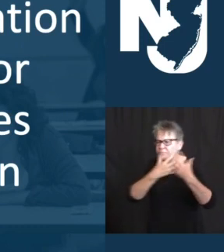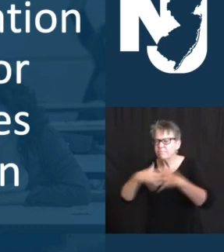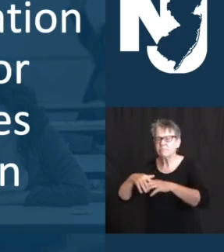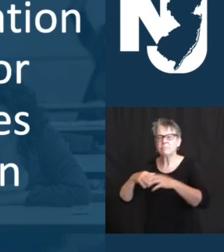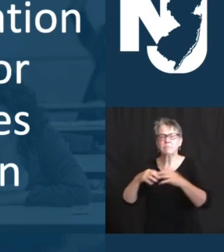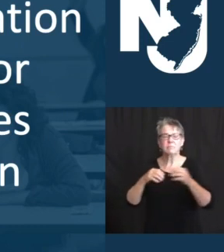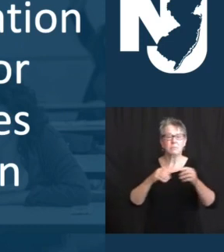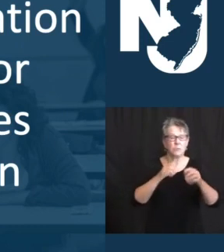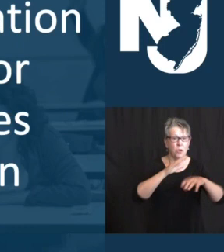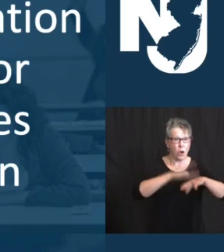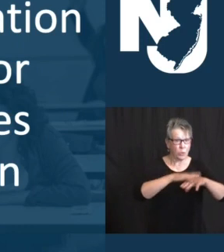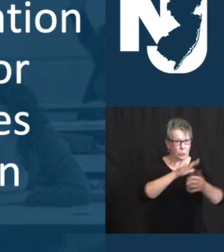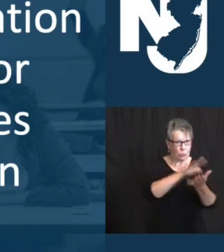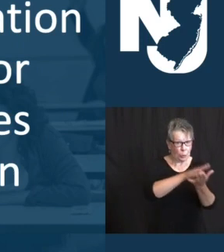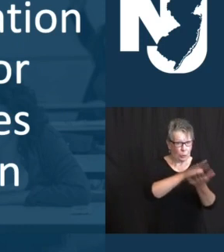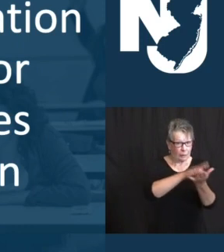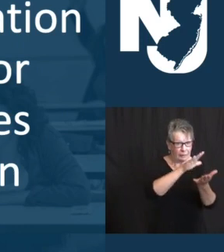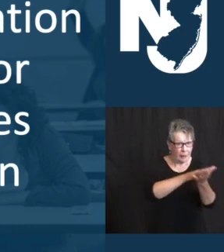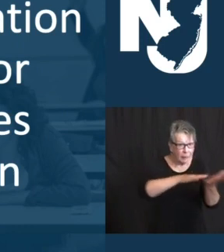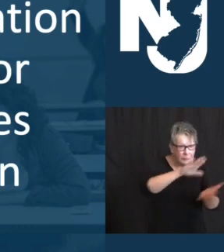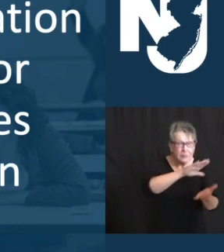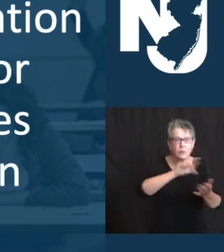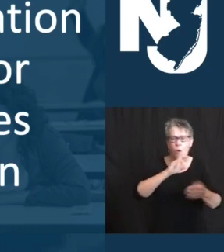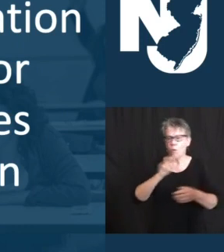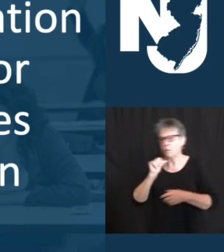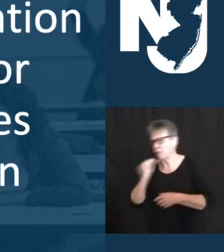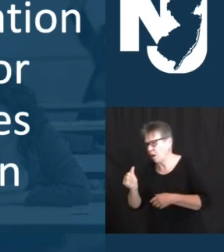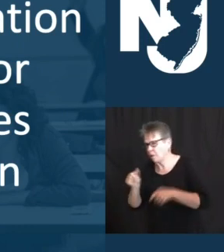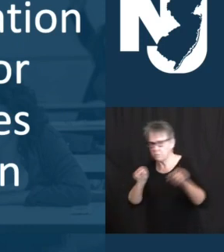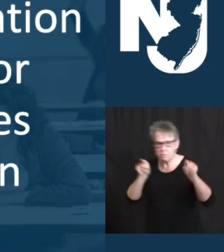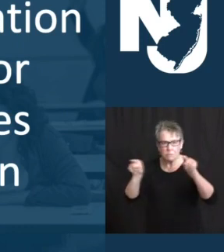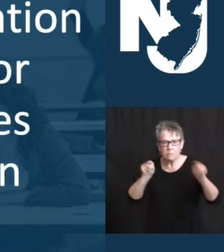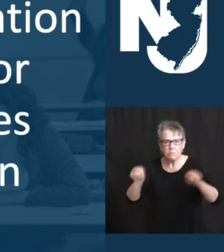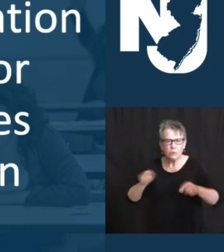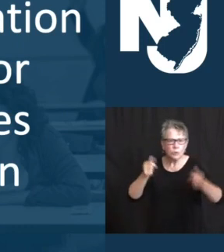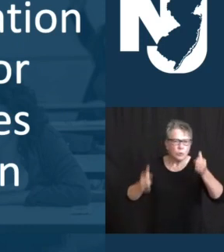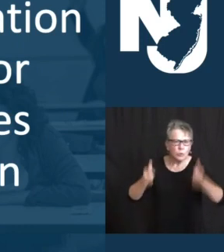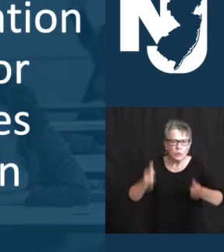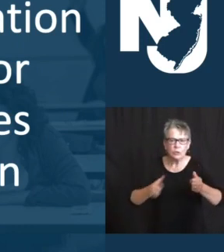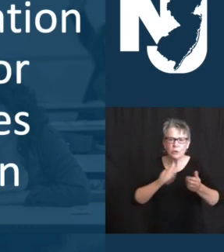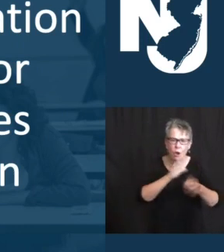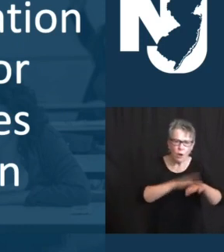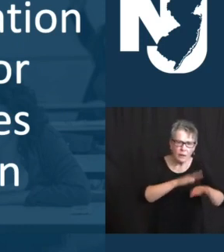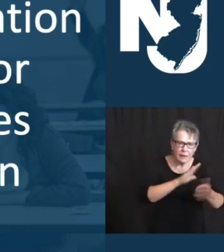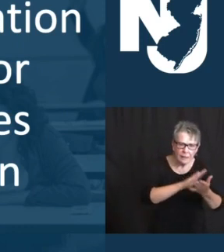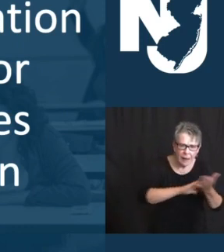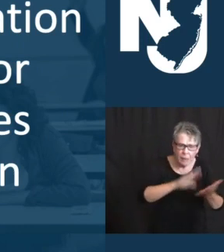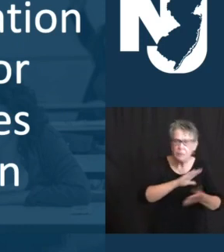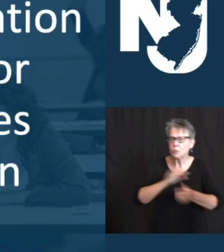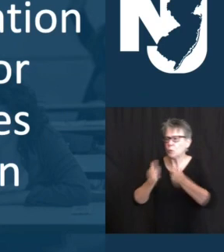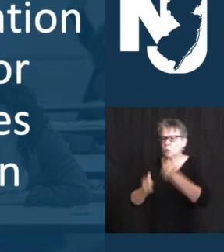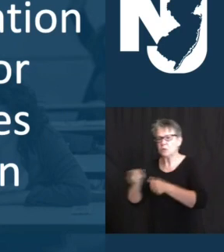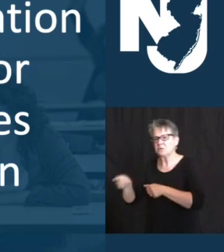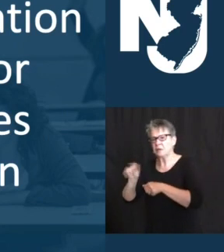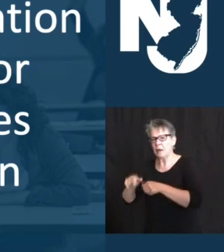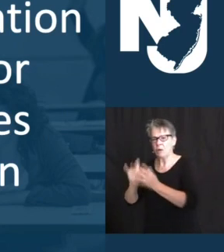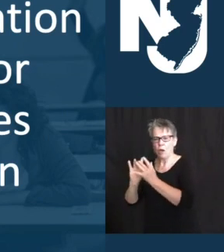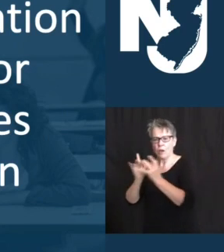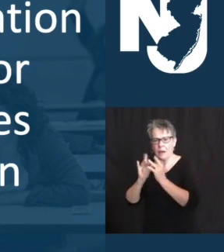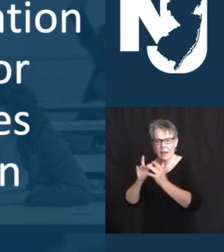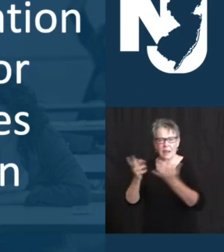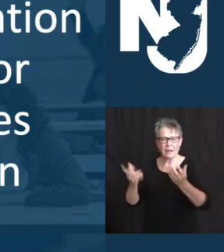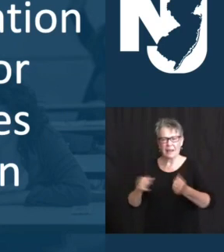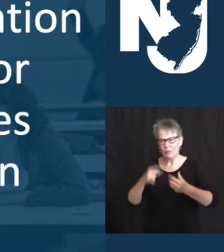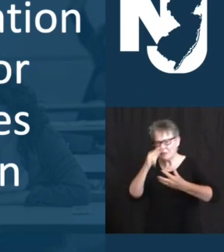life: instruction, housing, computer labs, libraries, research and labs,